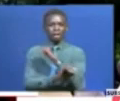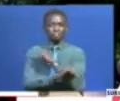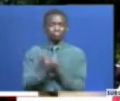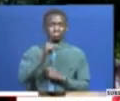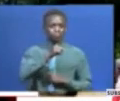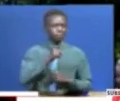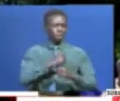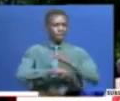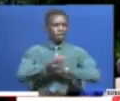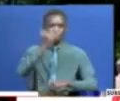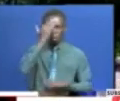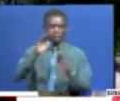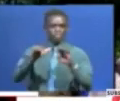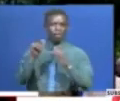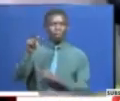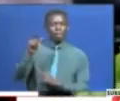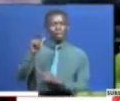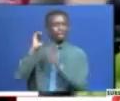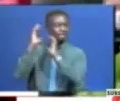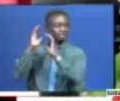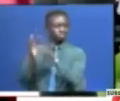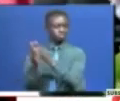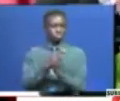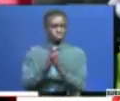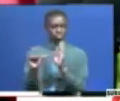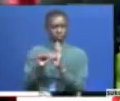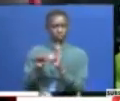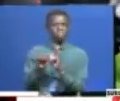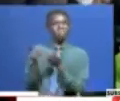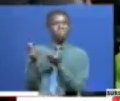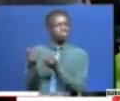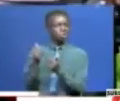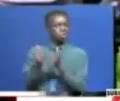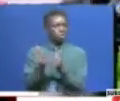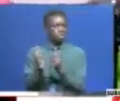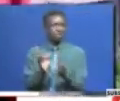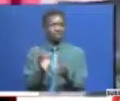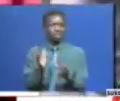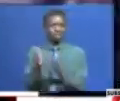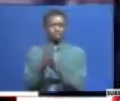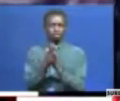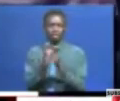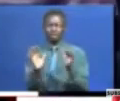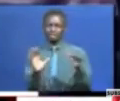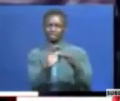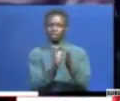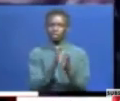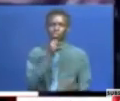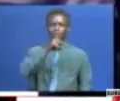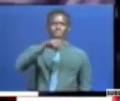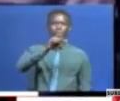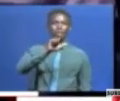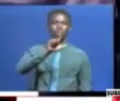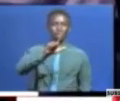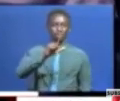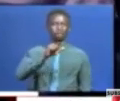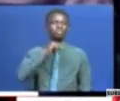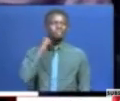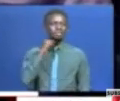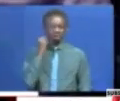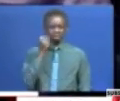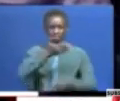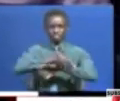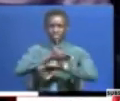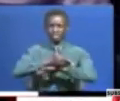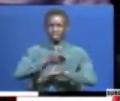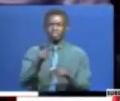of Good News International Church that belongs to Pastor Paul Mackenzie Ntenge were urged to fast to death in order